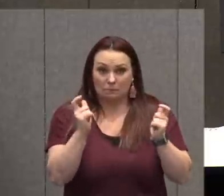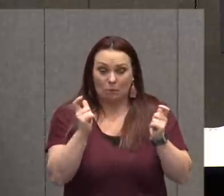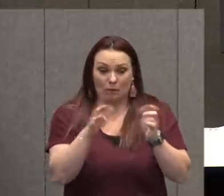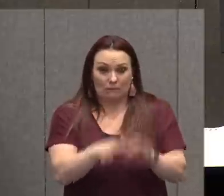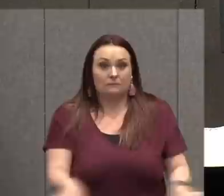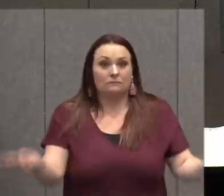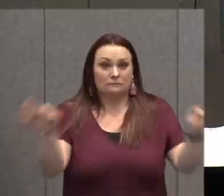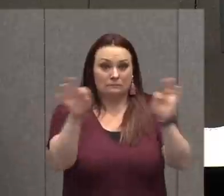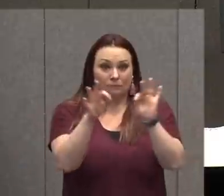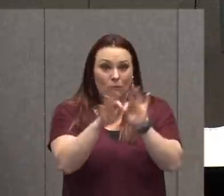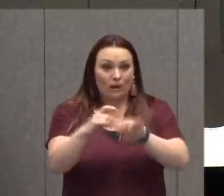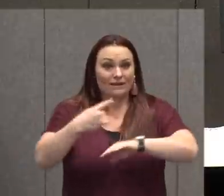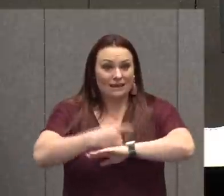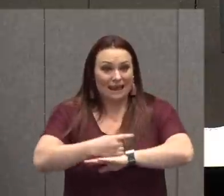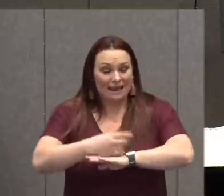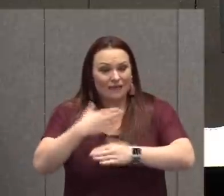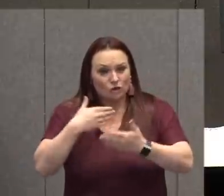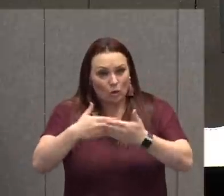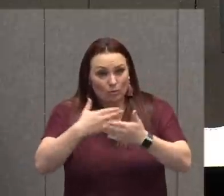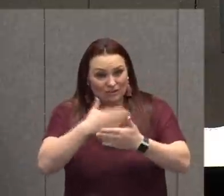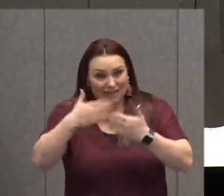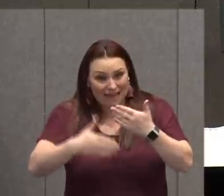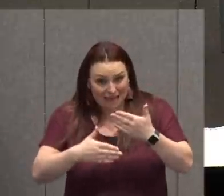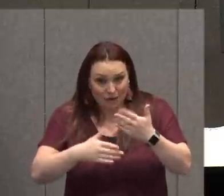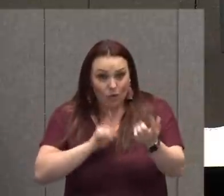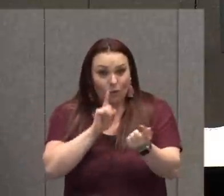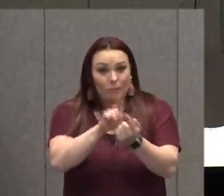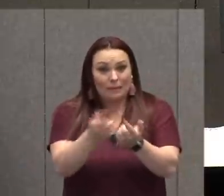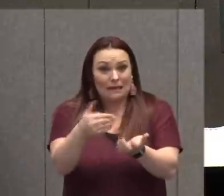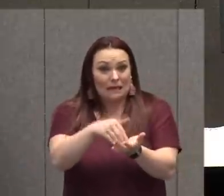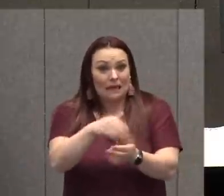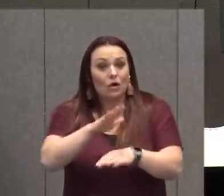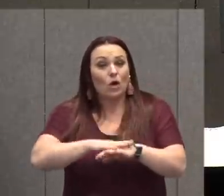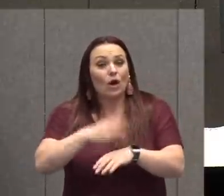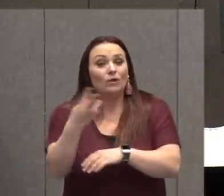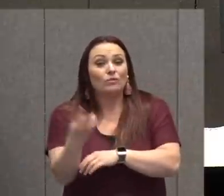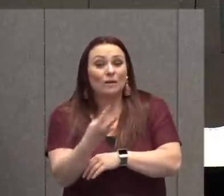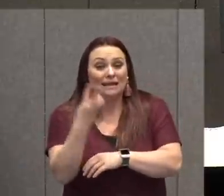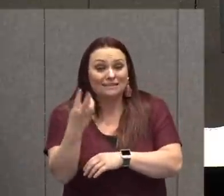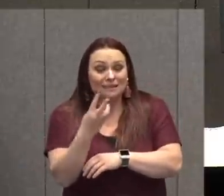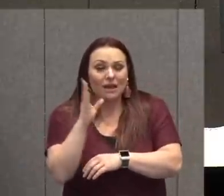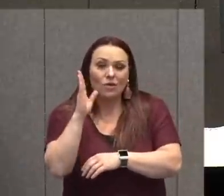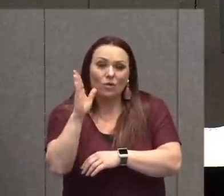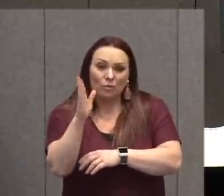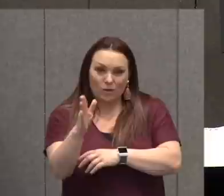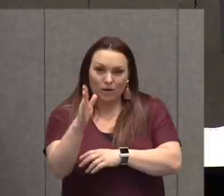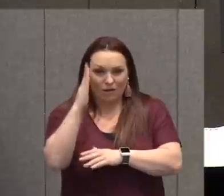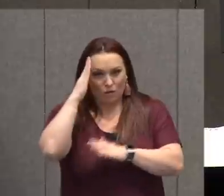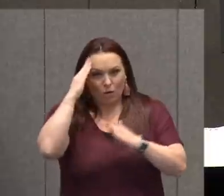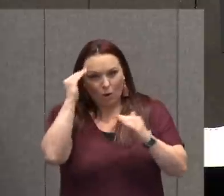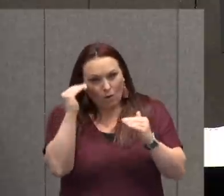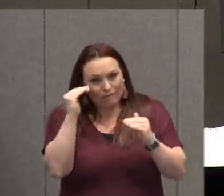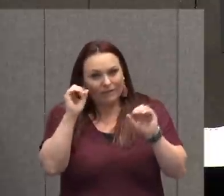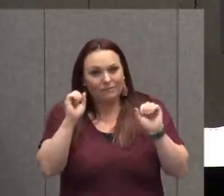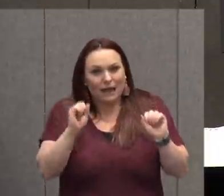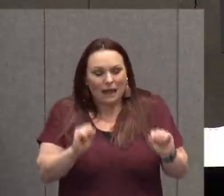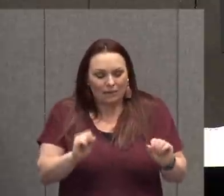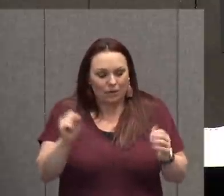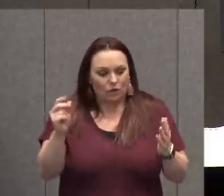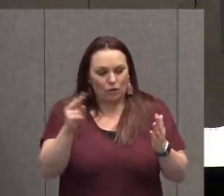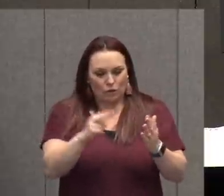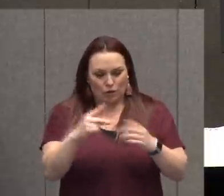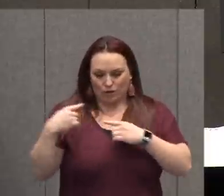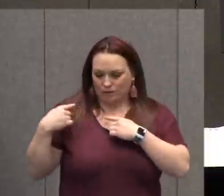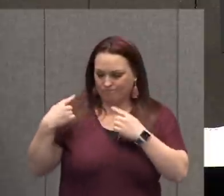end. When we meet again on Wednesday, we are going to just be kind of hopefully being able to look at the work